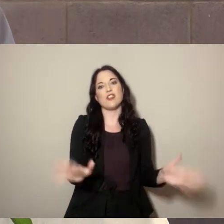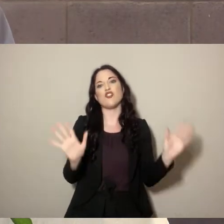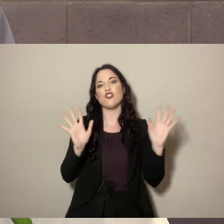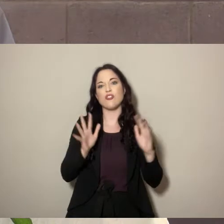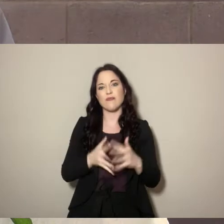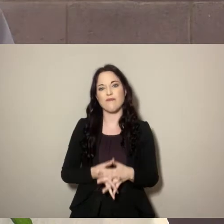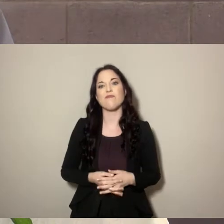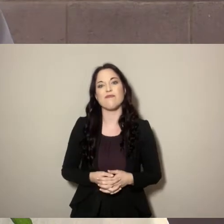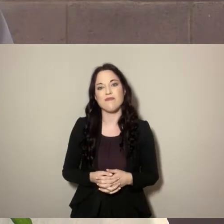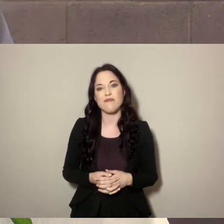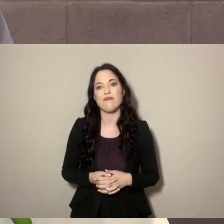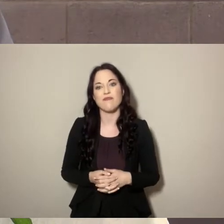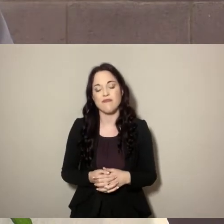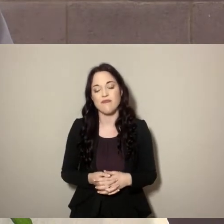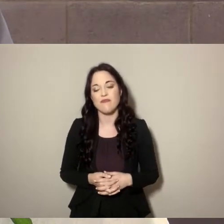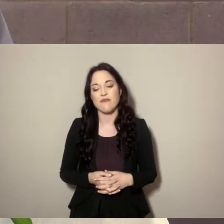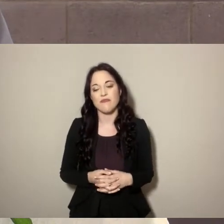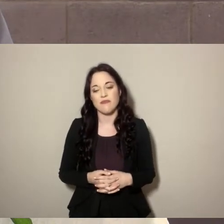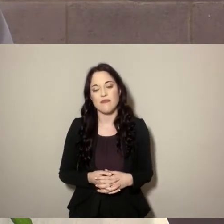ruined.